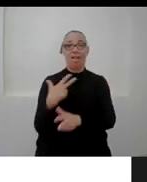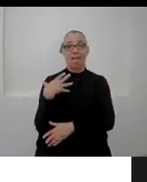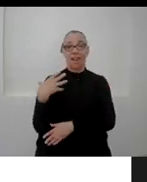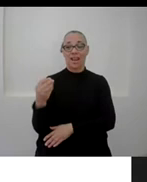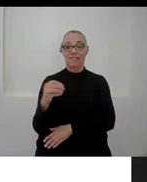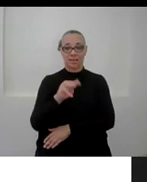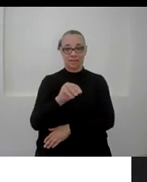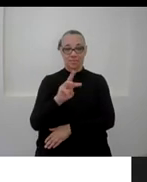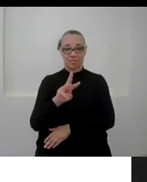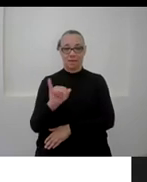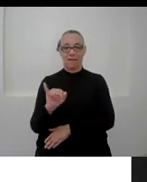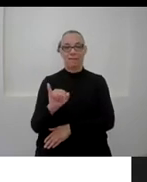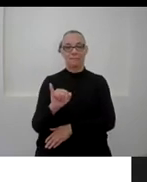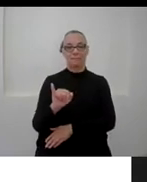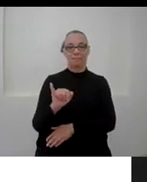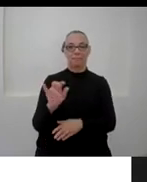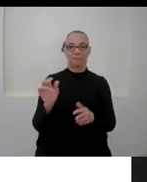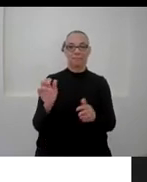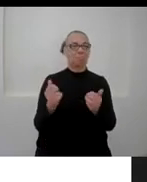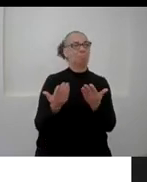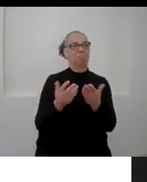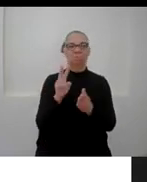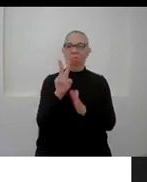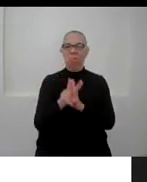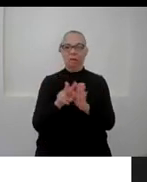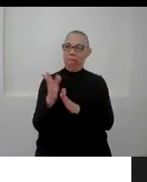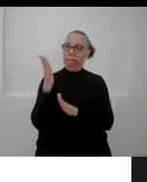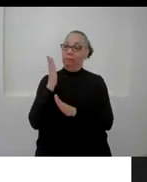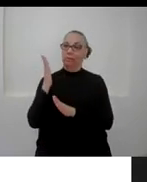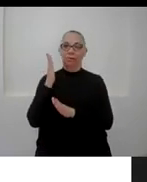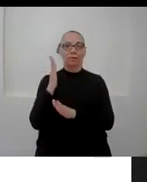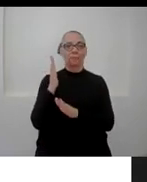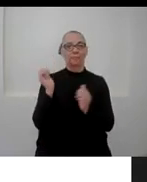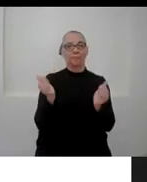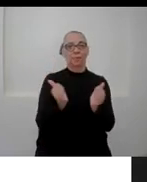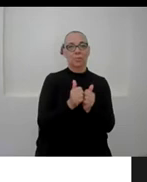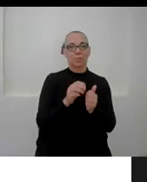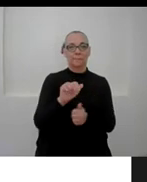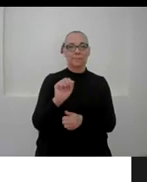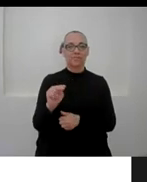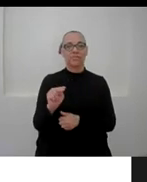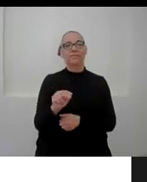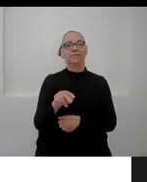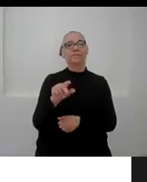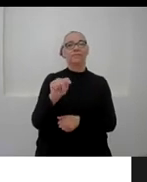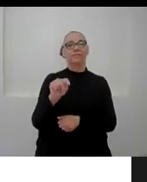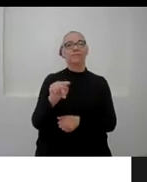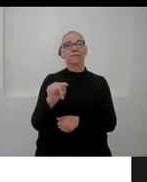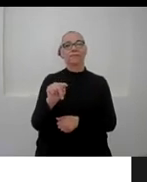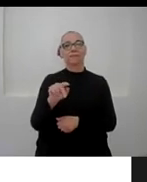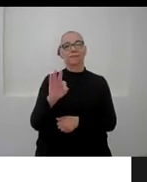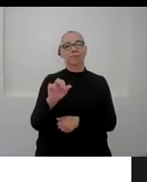now about 2 hours ago, with Minister Tinay Firbert